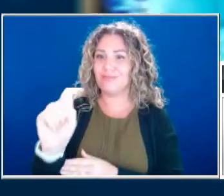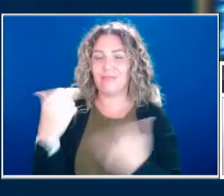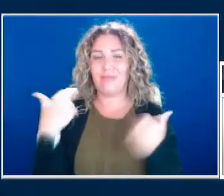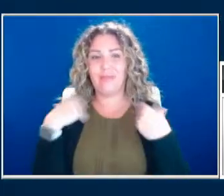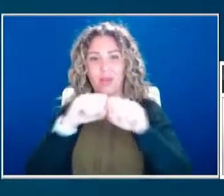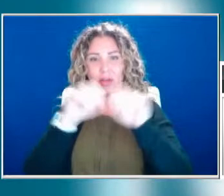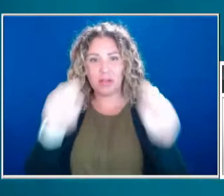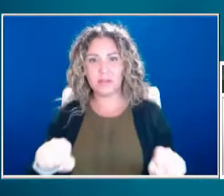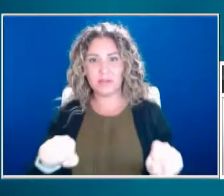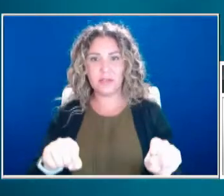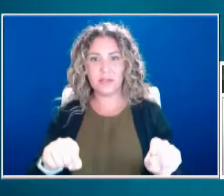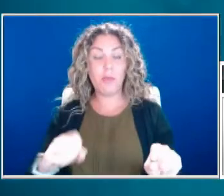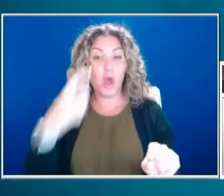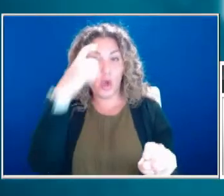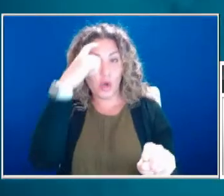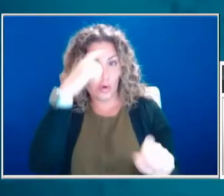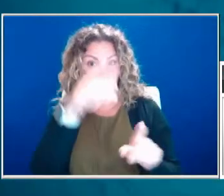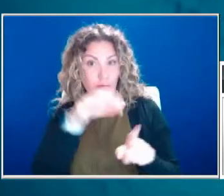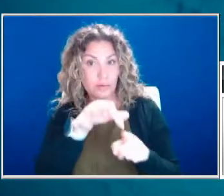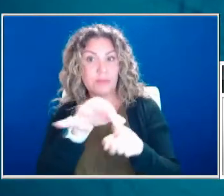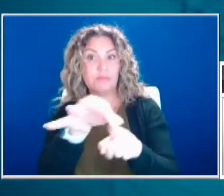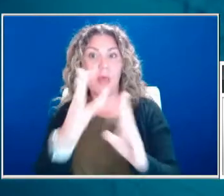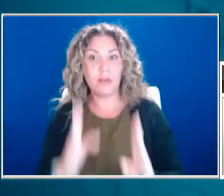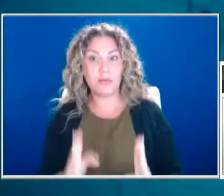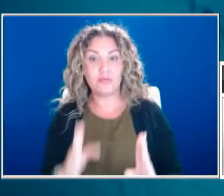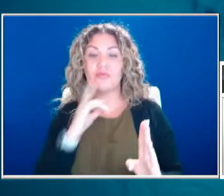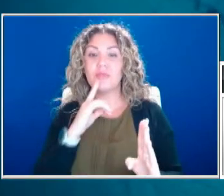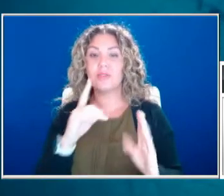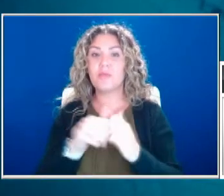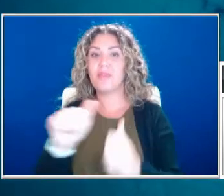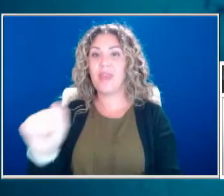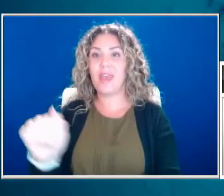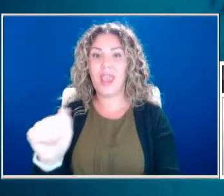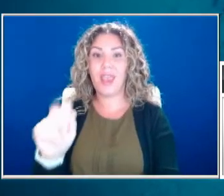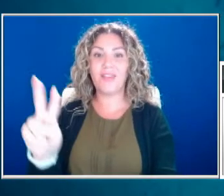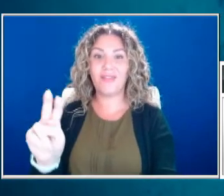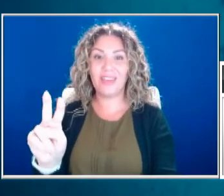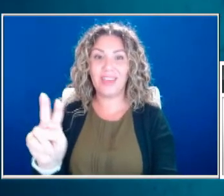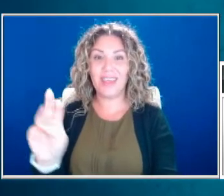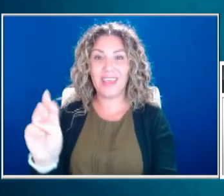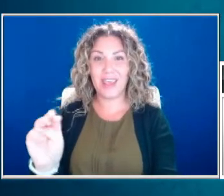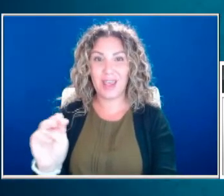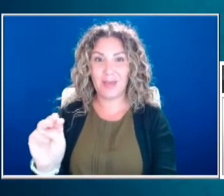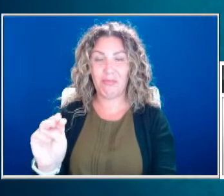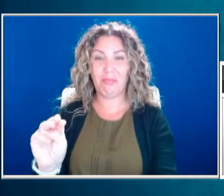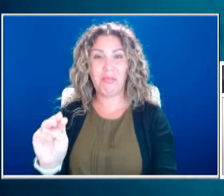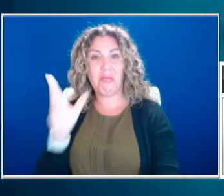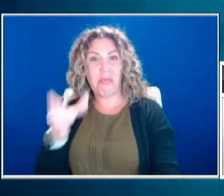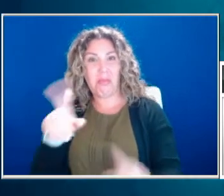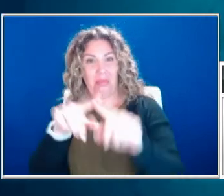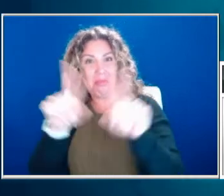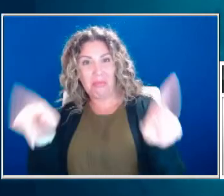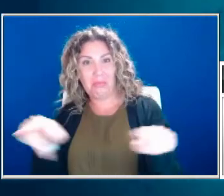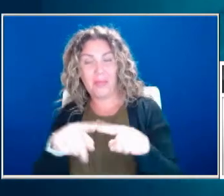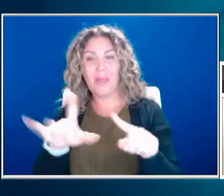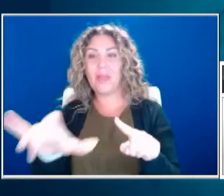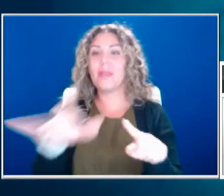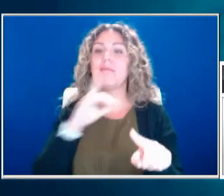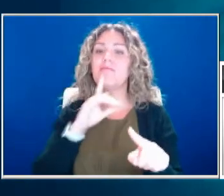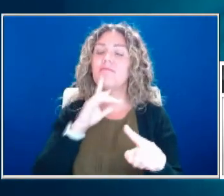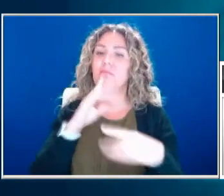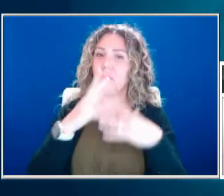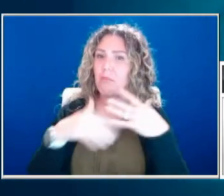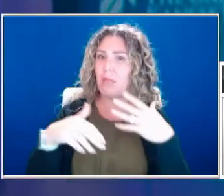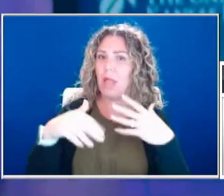neurospecialists diagnosed AJ with AVM, arteriovenous malformation. It's a tangling of blood vessels that doctors said AJ had